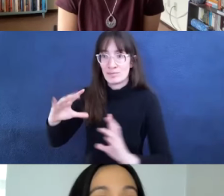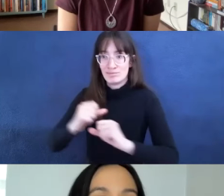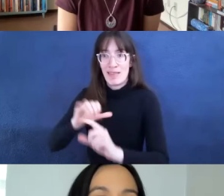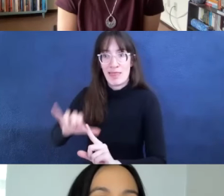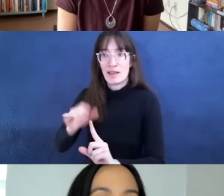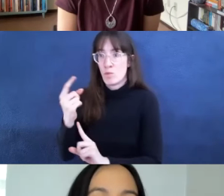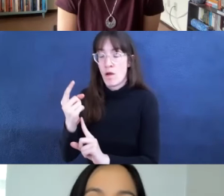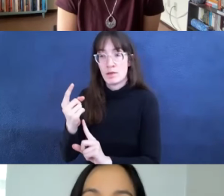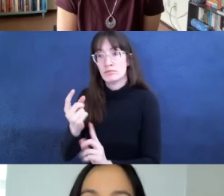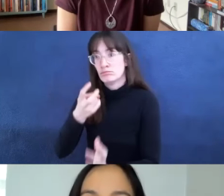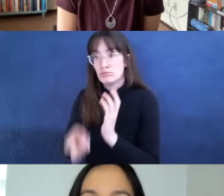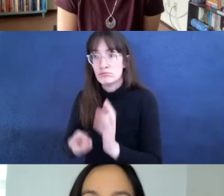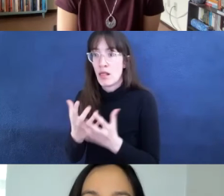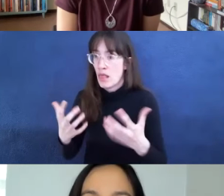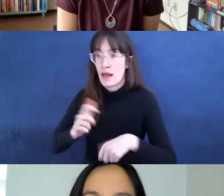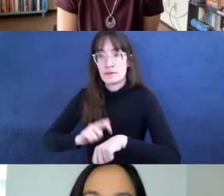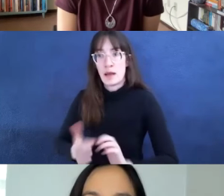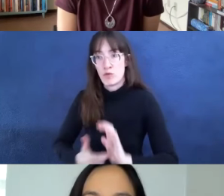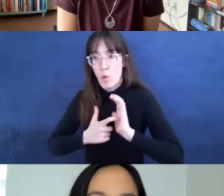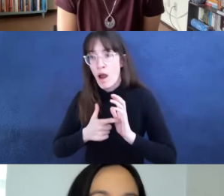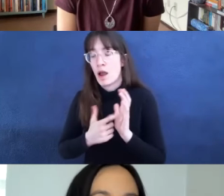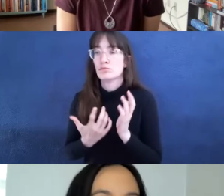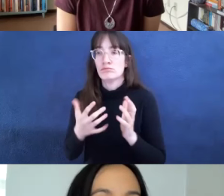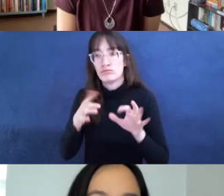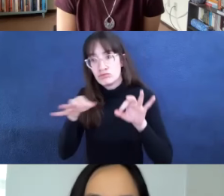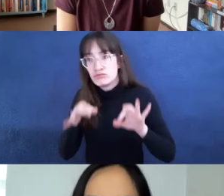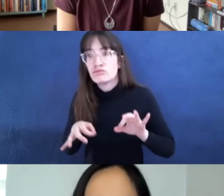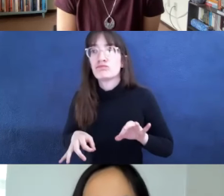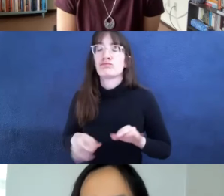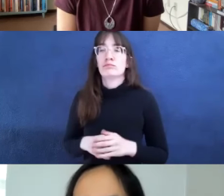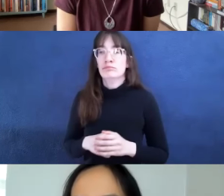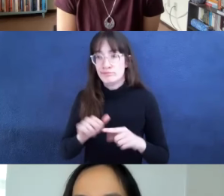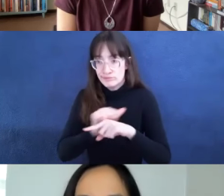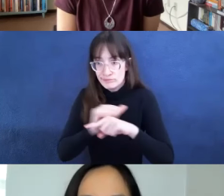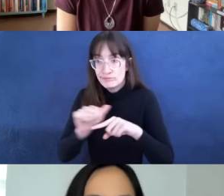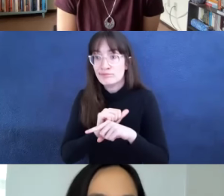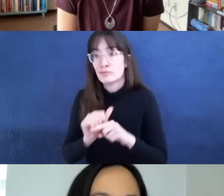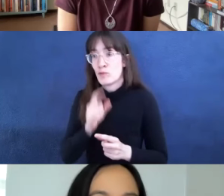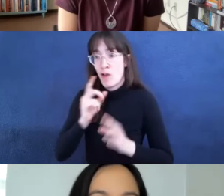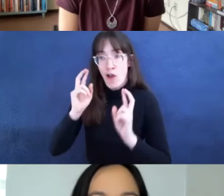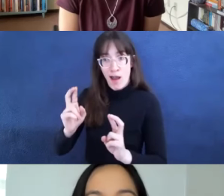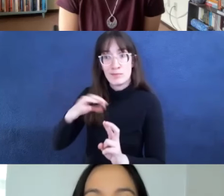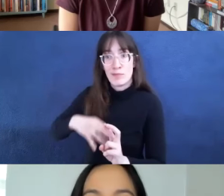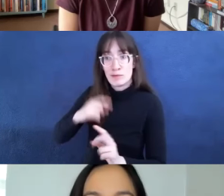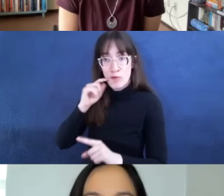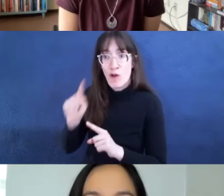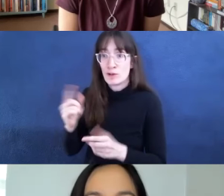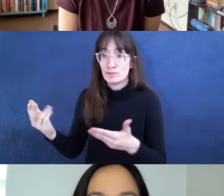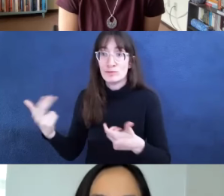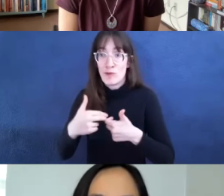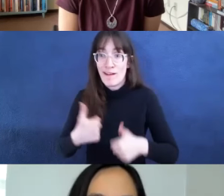most time-intensive ones. So it's really an honor and privilege for, I think, for Kelsey to be here, and she'll be joining the lab as